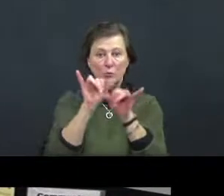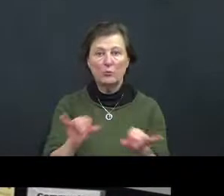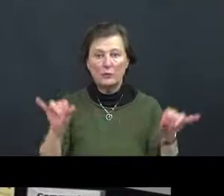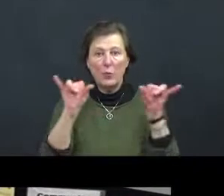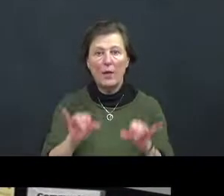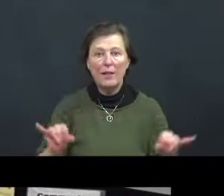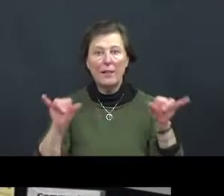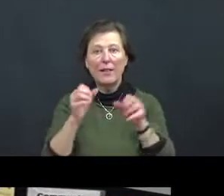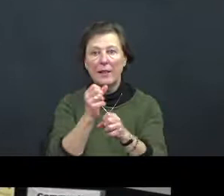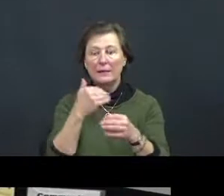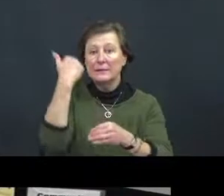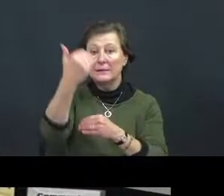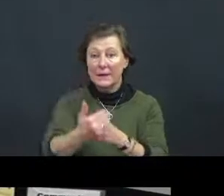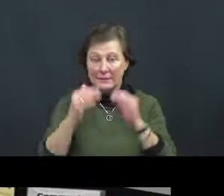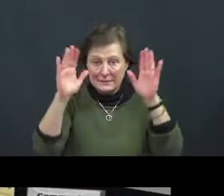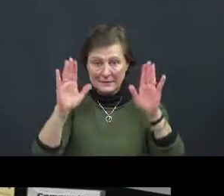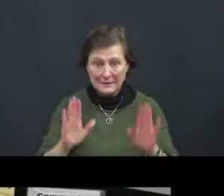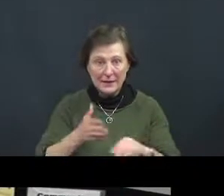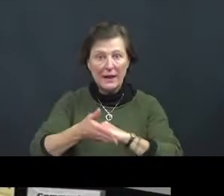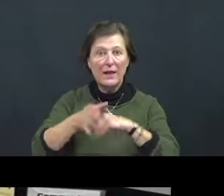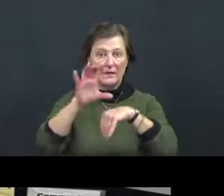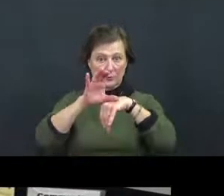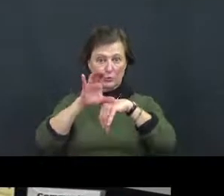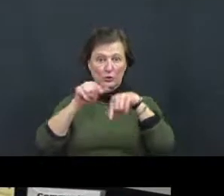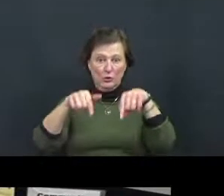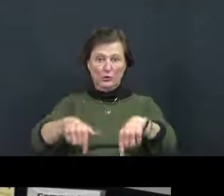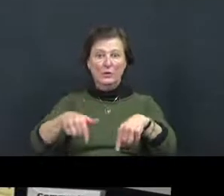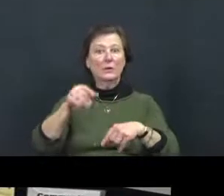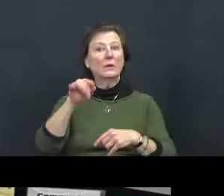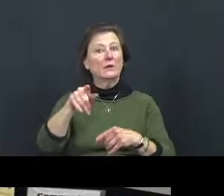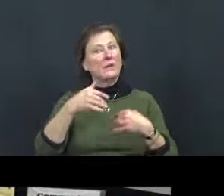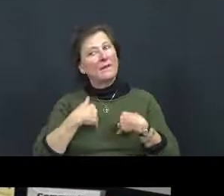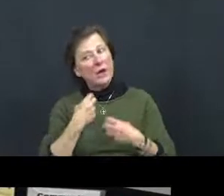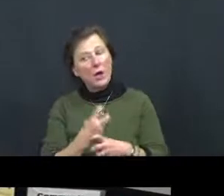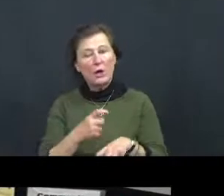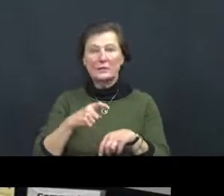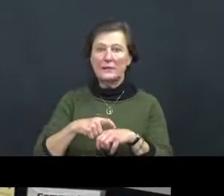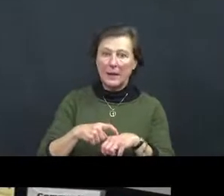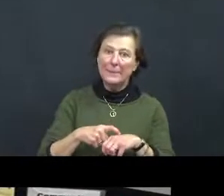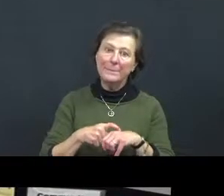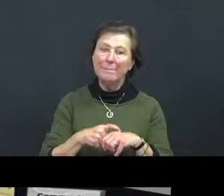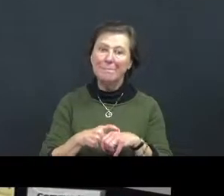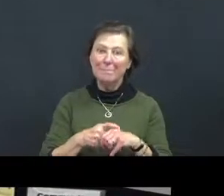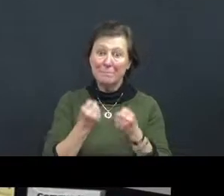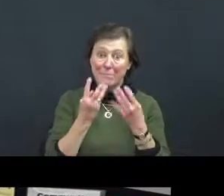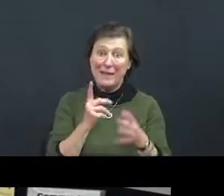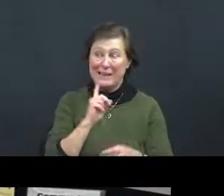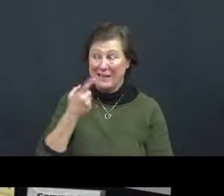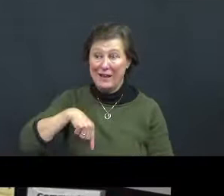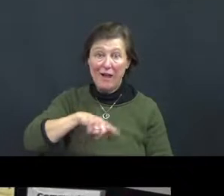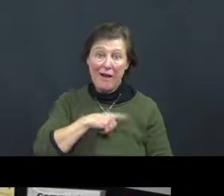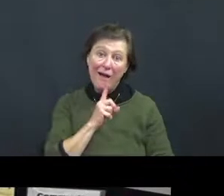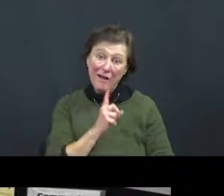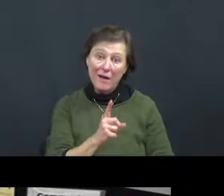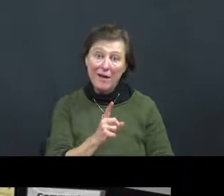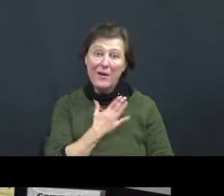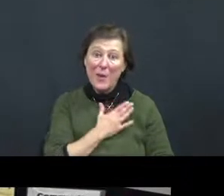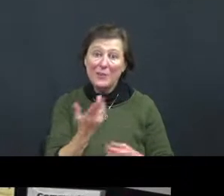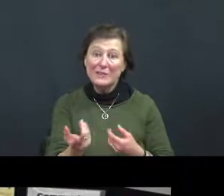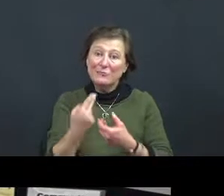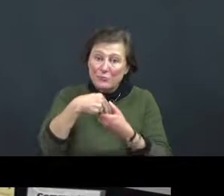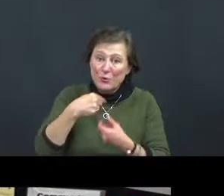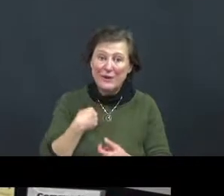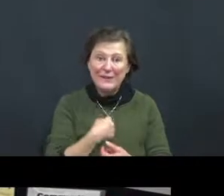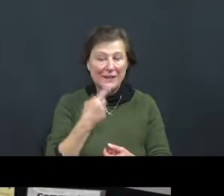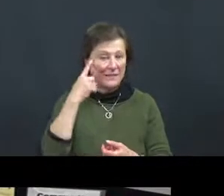connection, next Sunday after the service. So if you are going through a hard time, and many of us are, please consider joining us